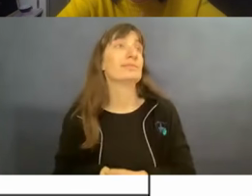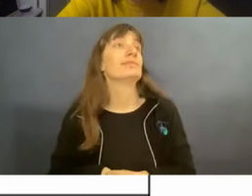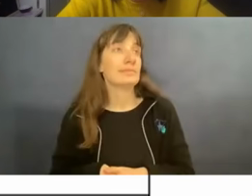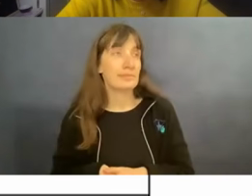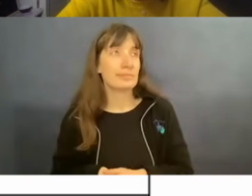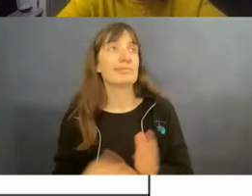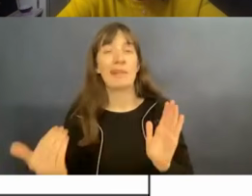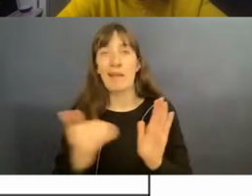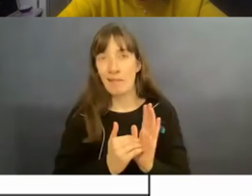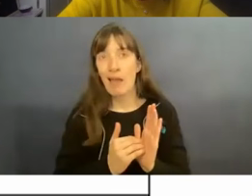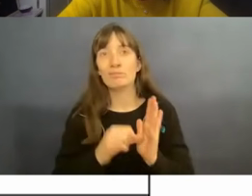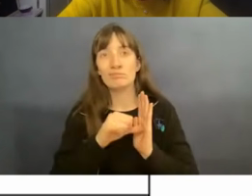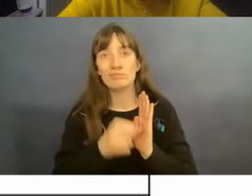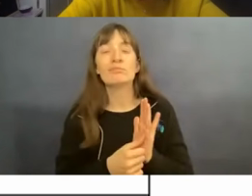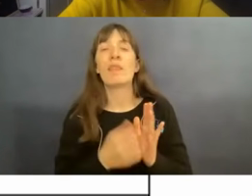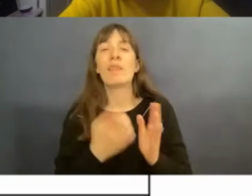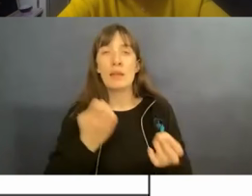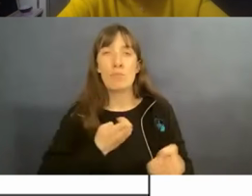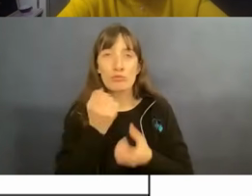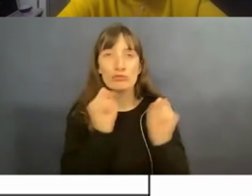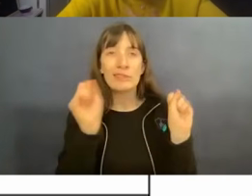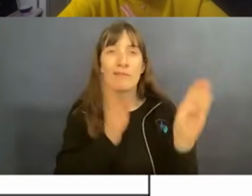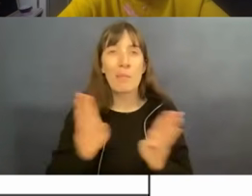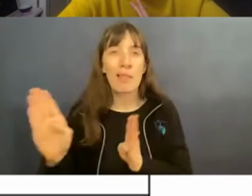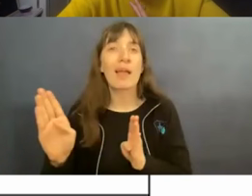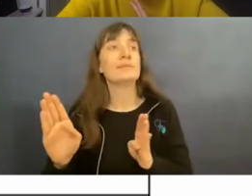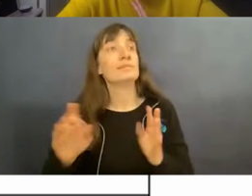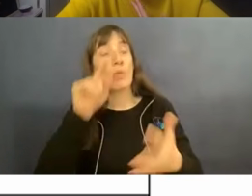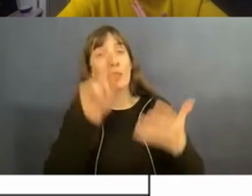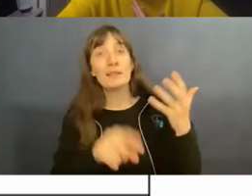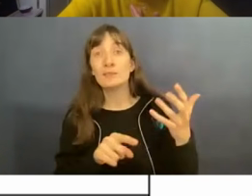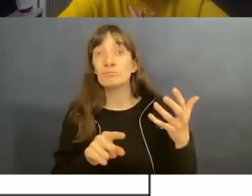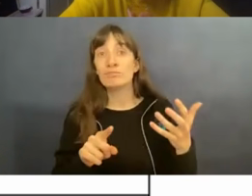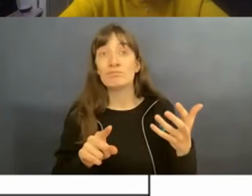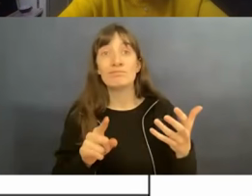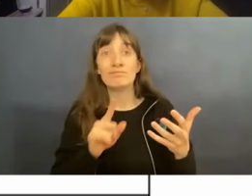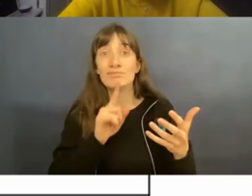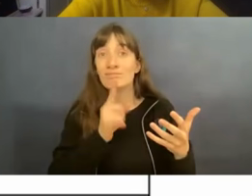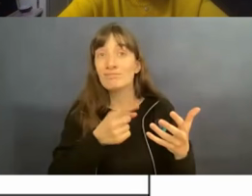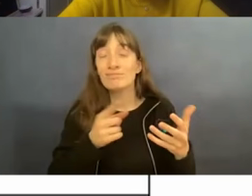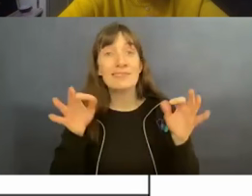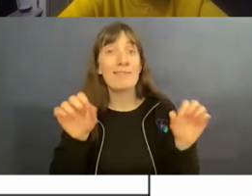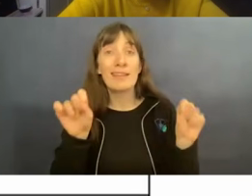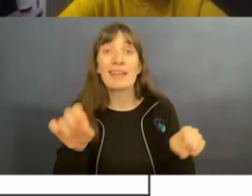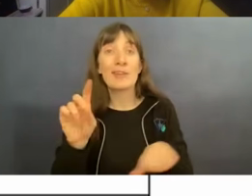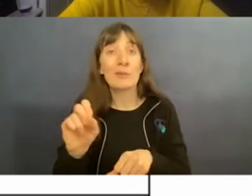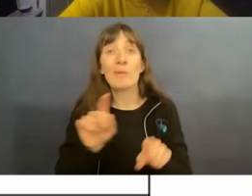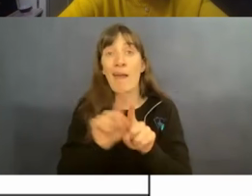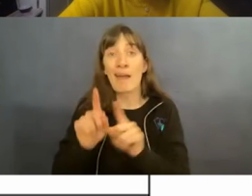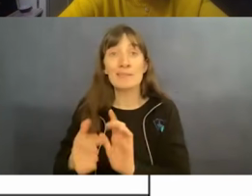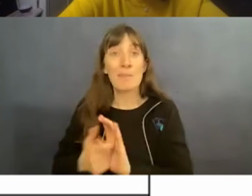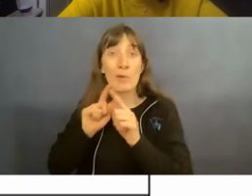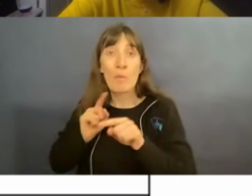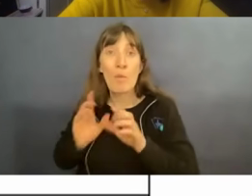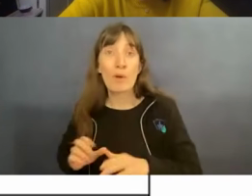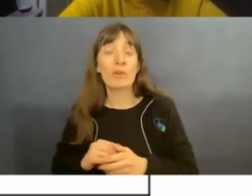safety plan. So these are things that you absolutely can do, like as a mandated reporter, or as someone who's supporting a child